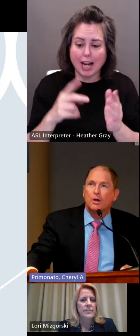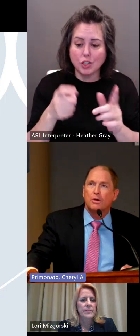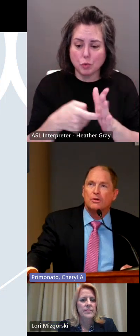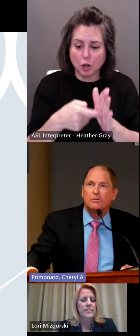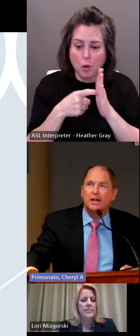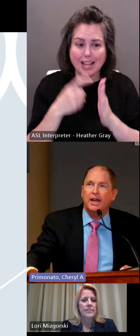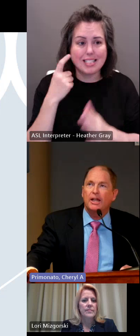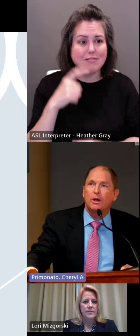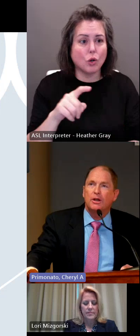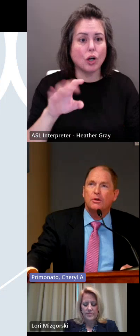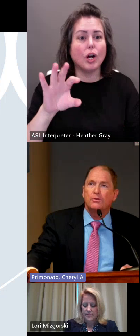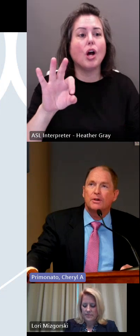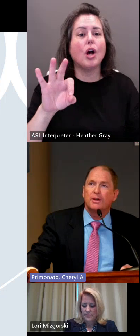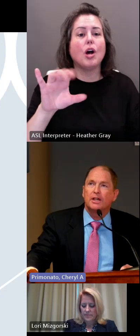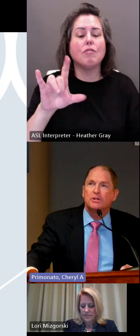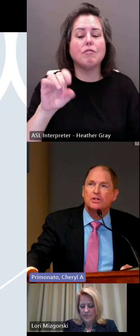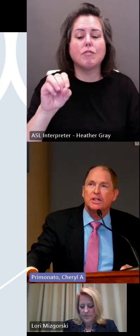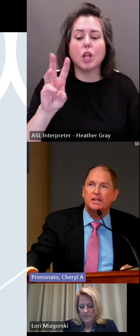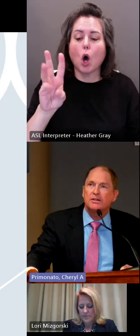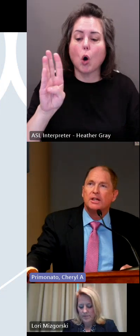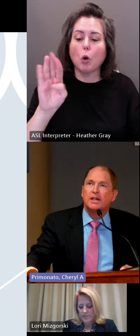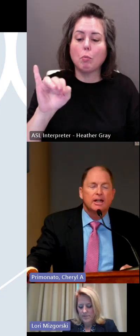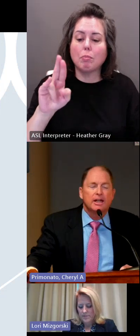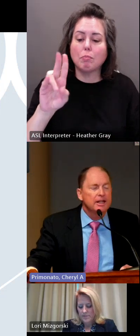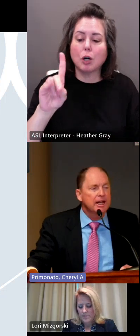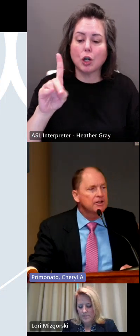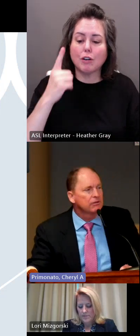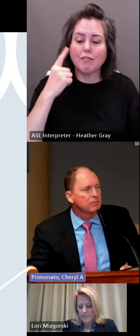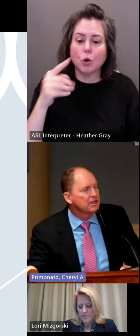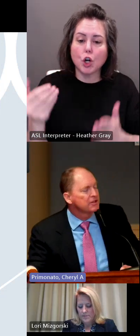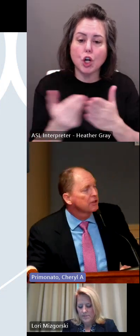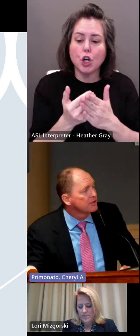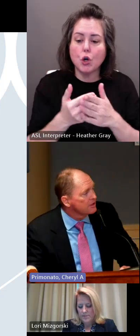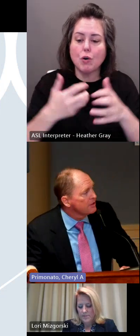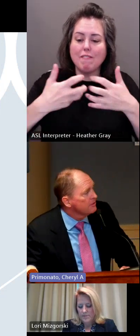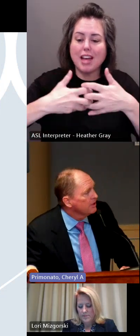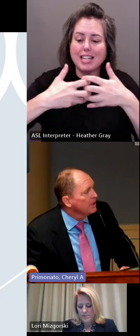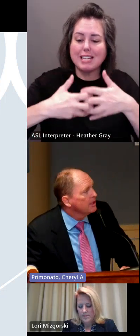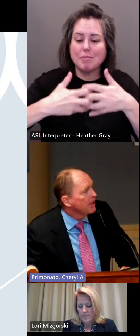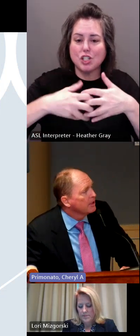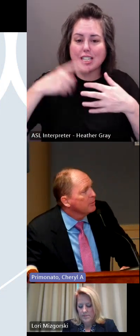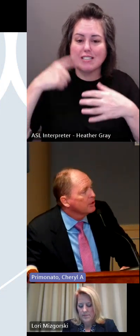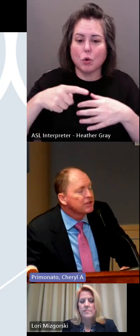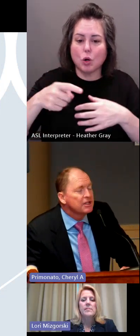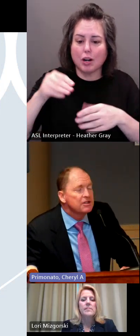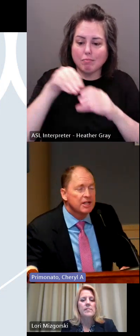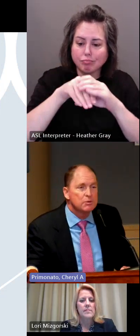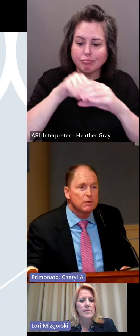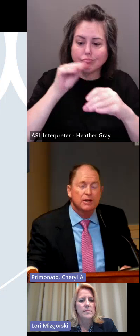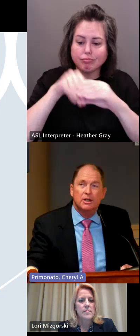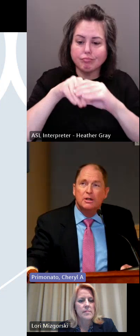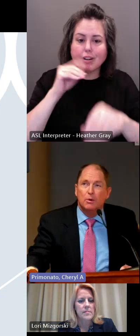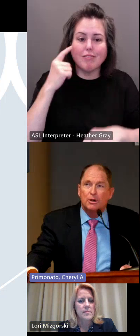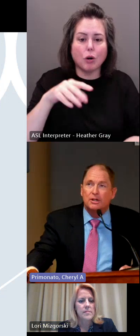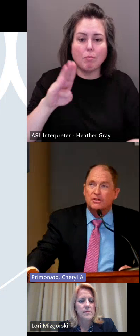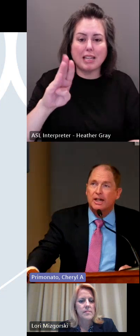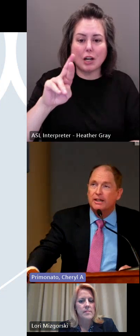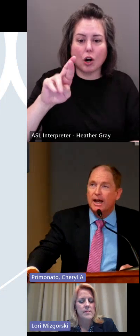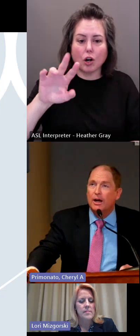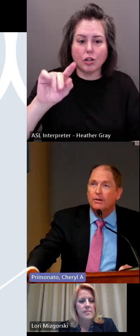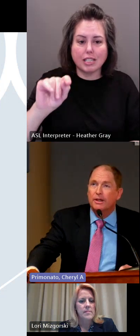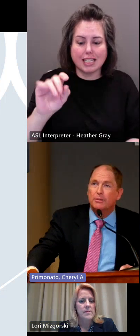for Flowbird to buy 81 new fair vending machines. And that is to replace our existing fleet and BRT Stage 1. Well,